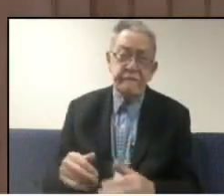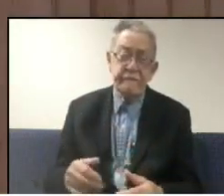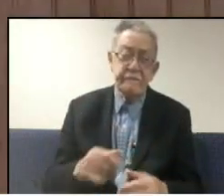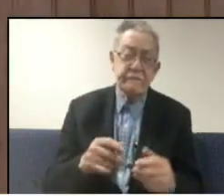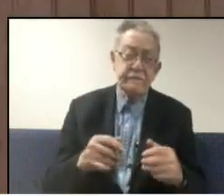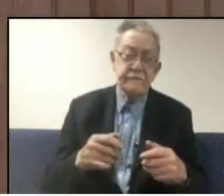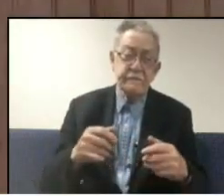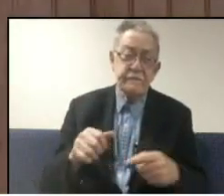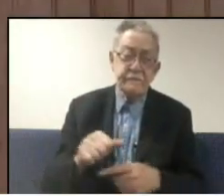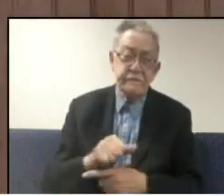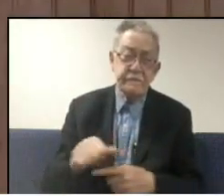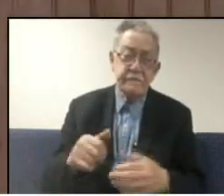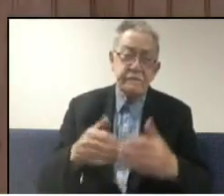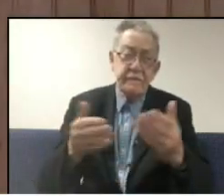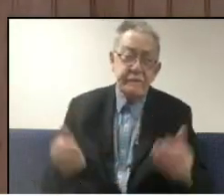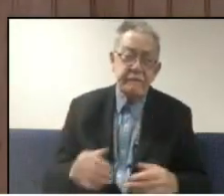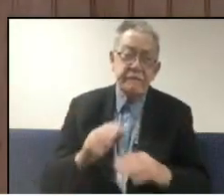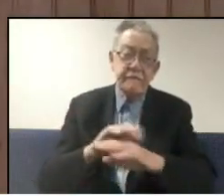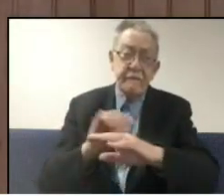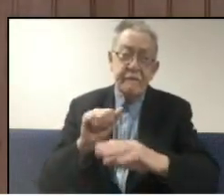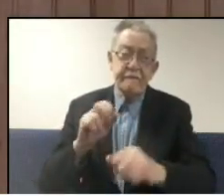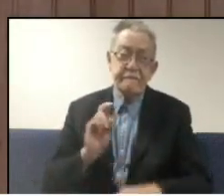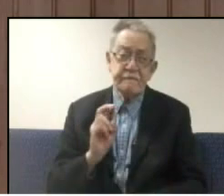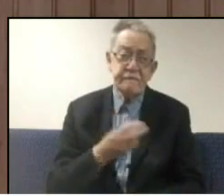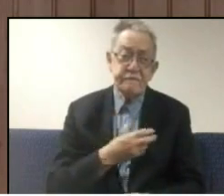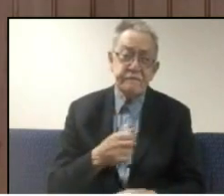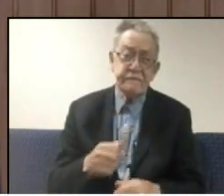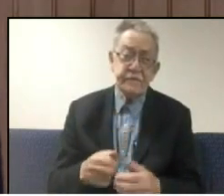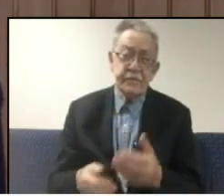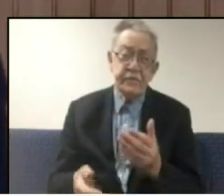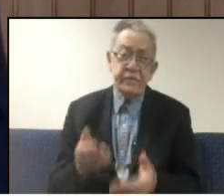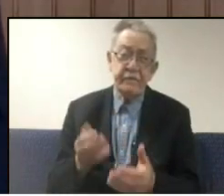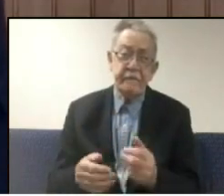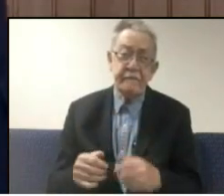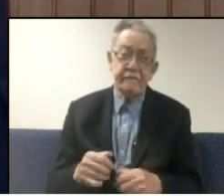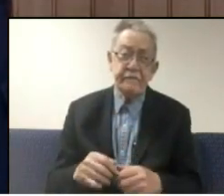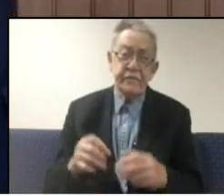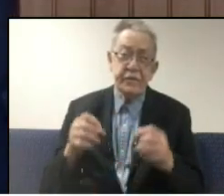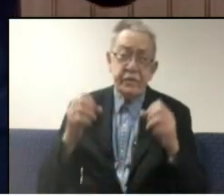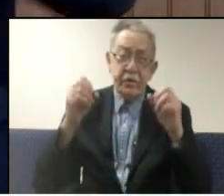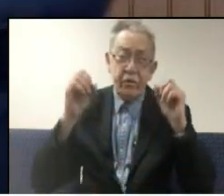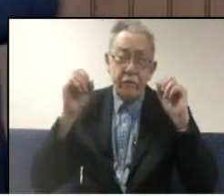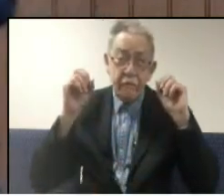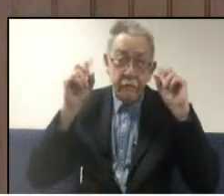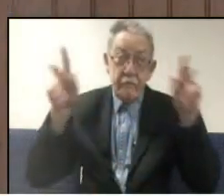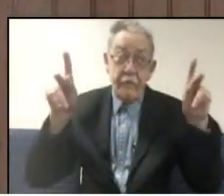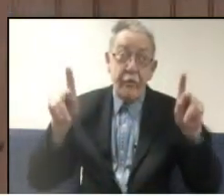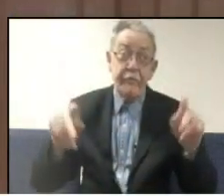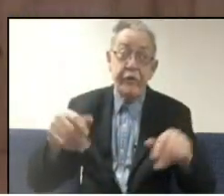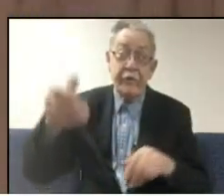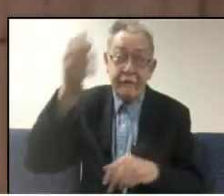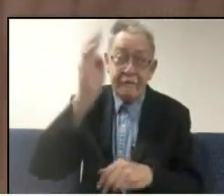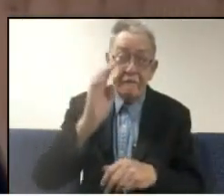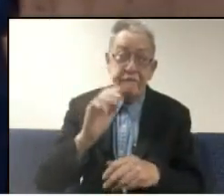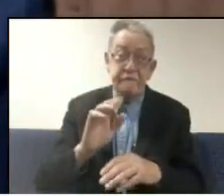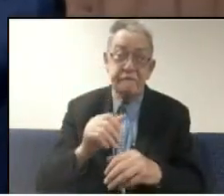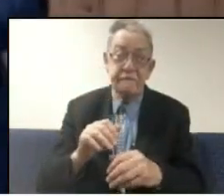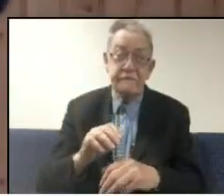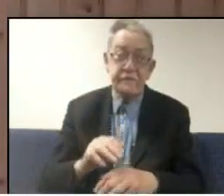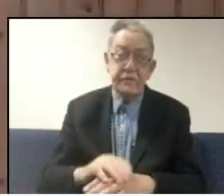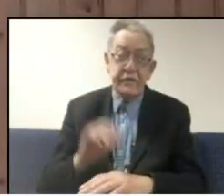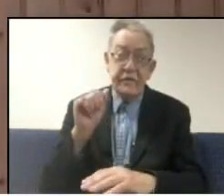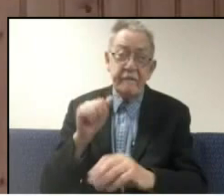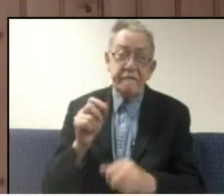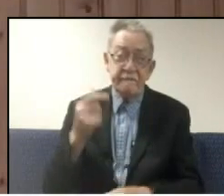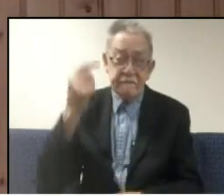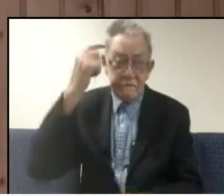that He has a call for us, and that we might be totally shocked at what God has called us for. For Paul, it